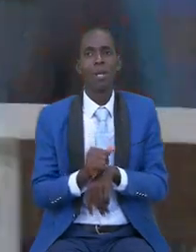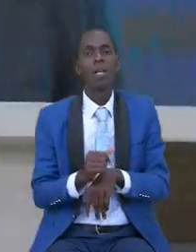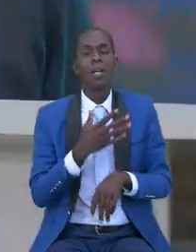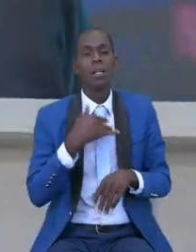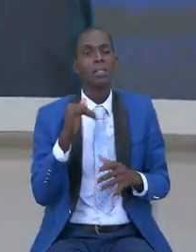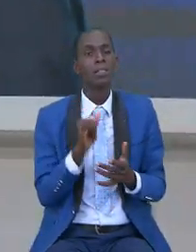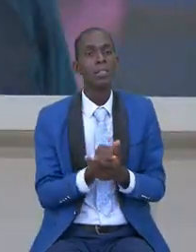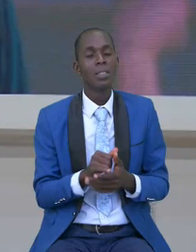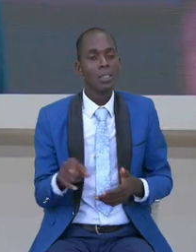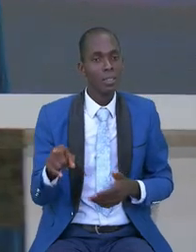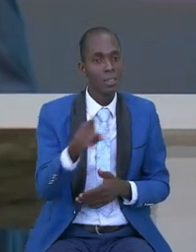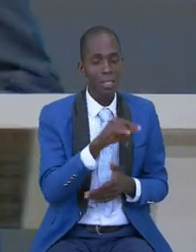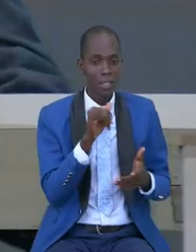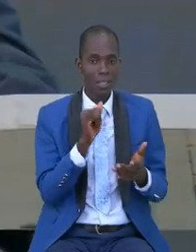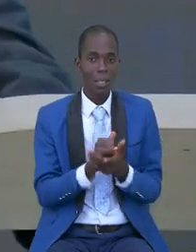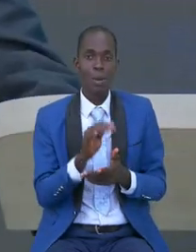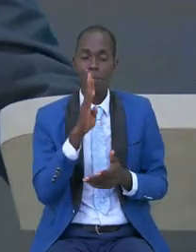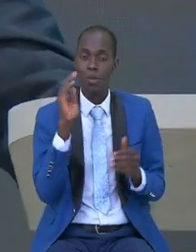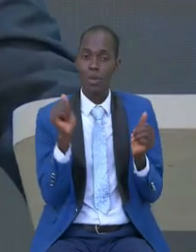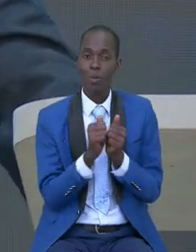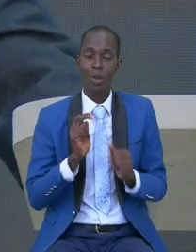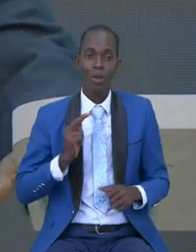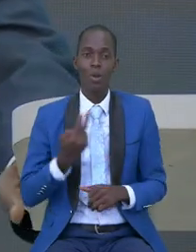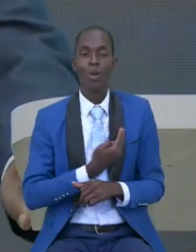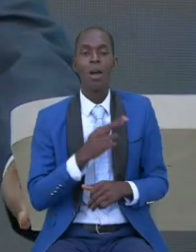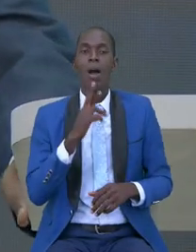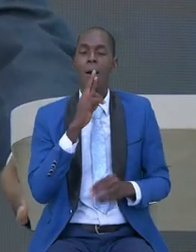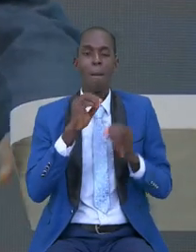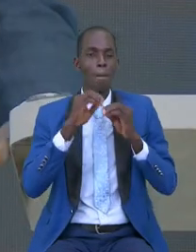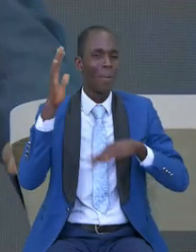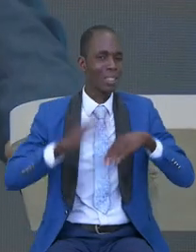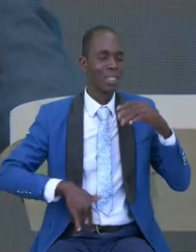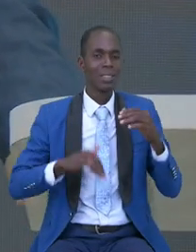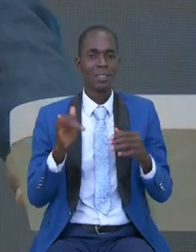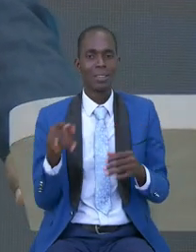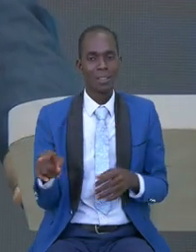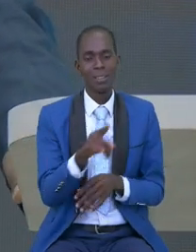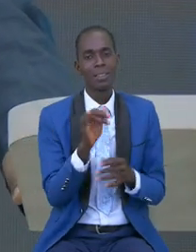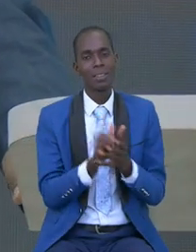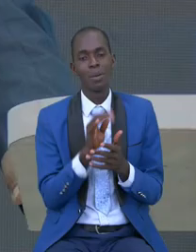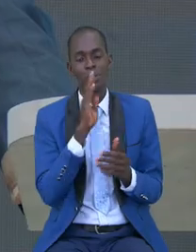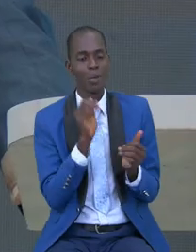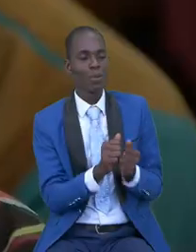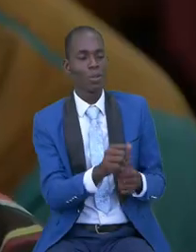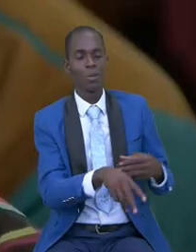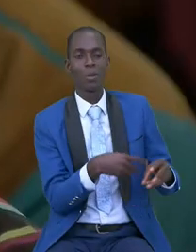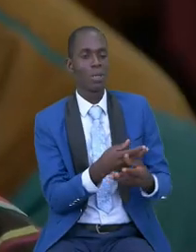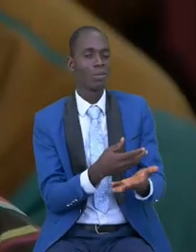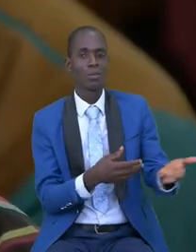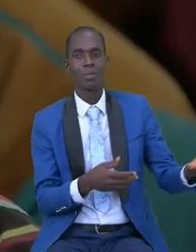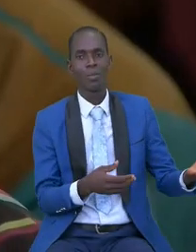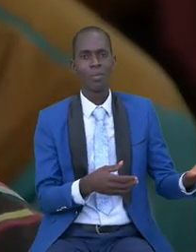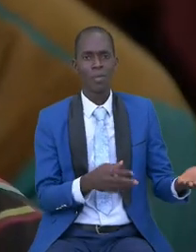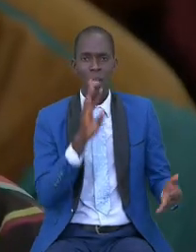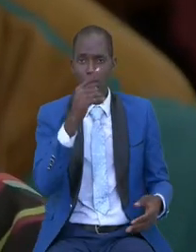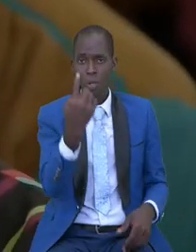be with us are more than they that be with them. Are you